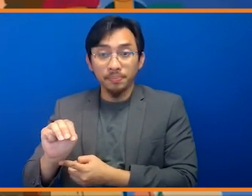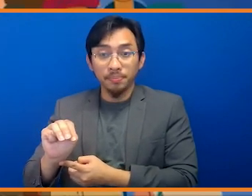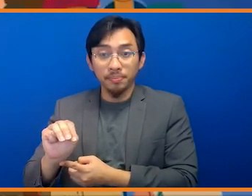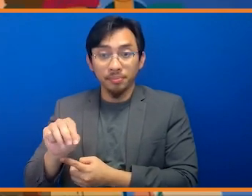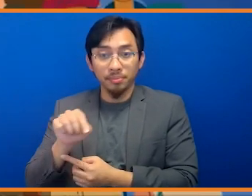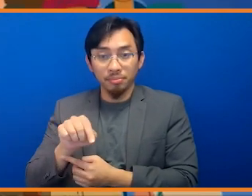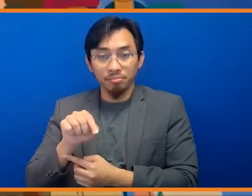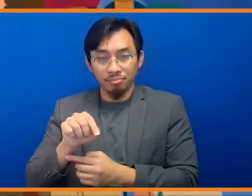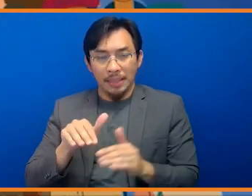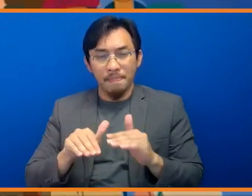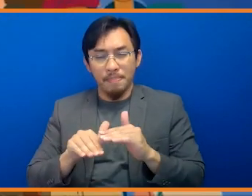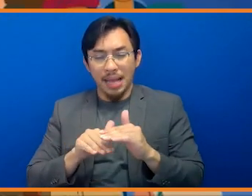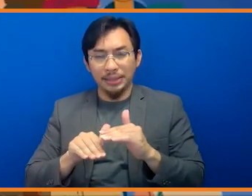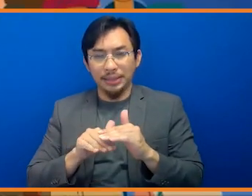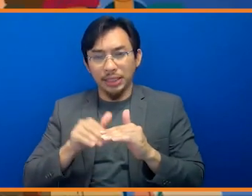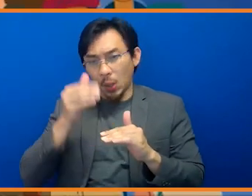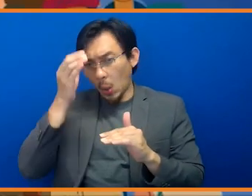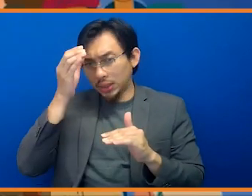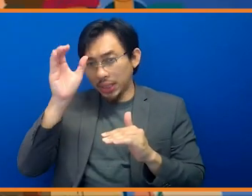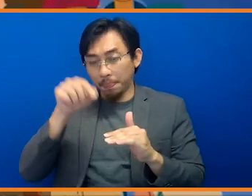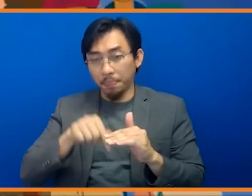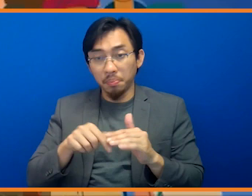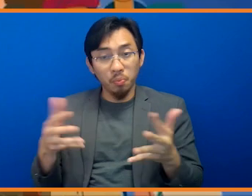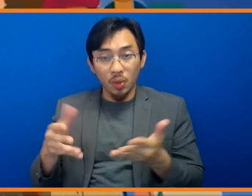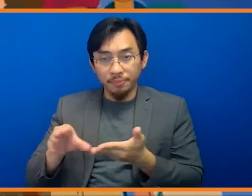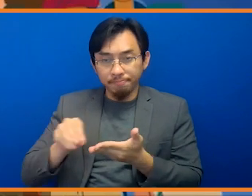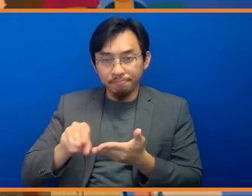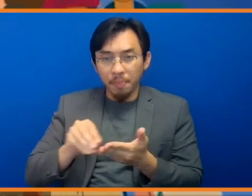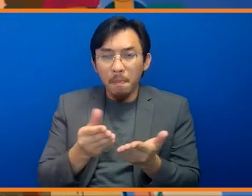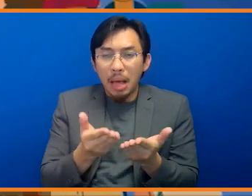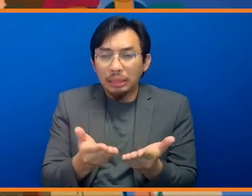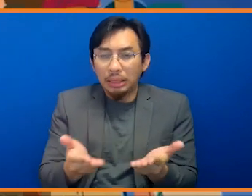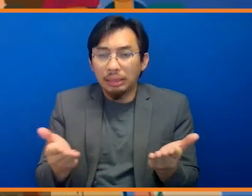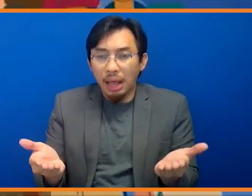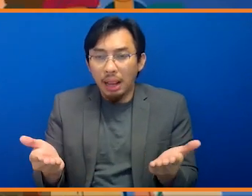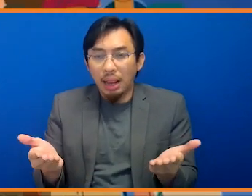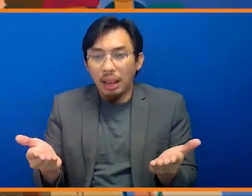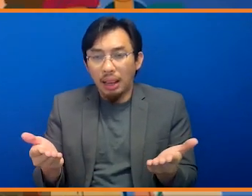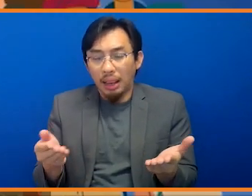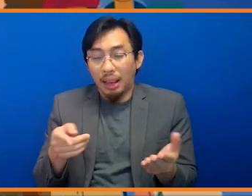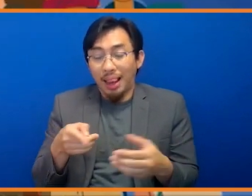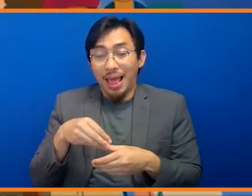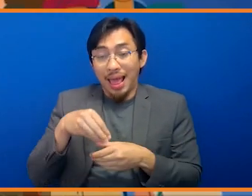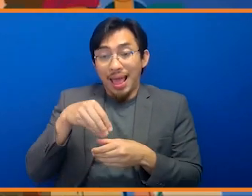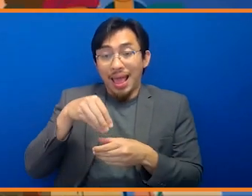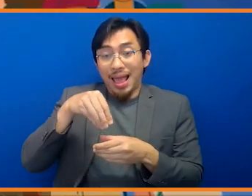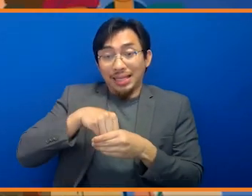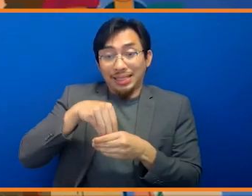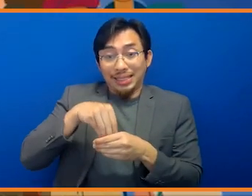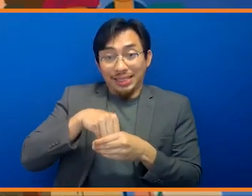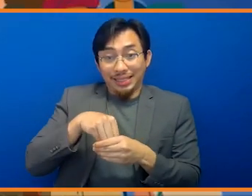The basic concept is to record the material as it is inside.